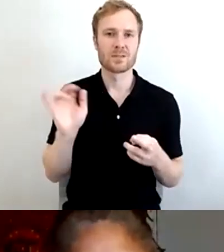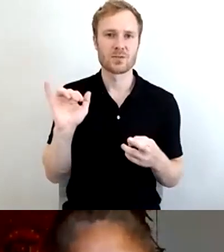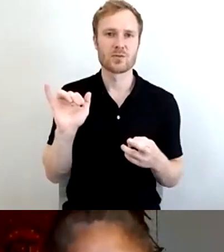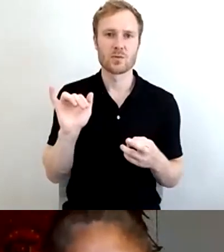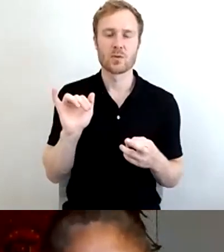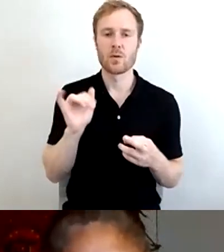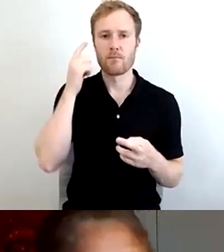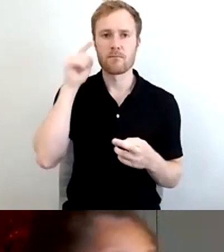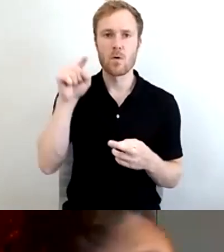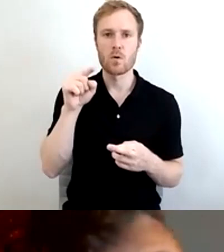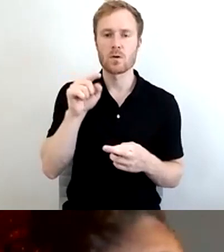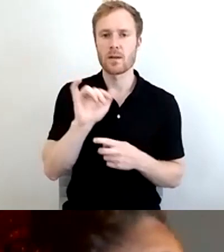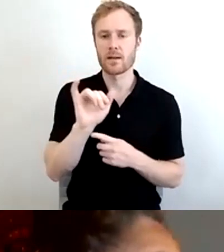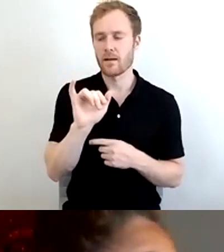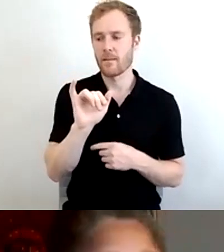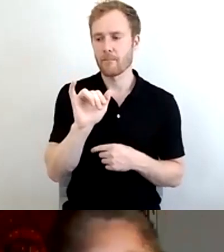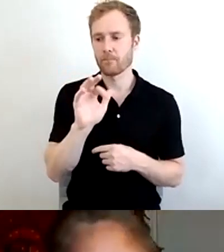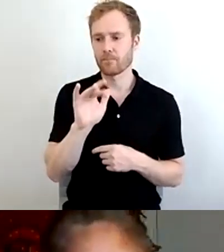like